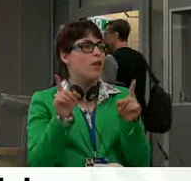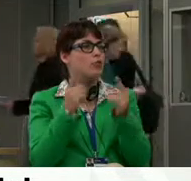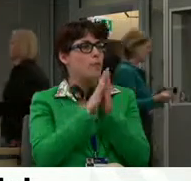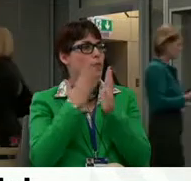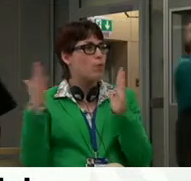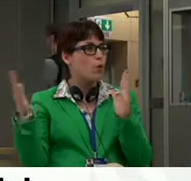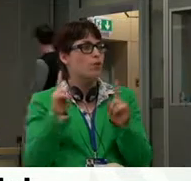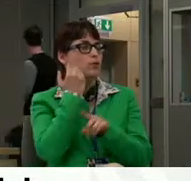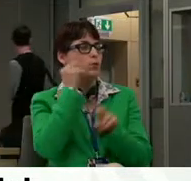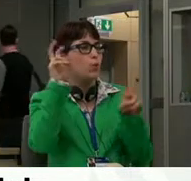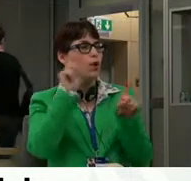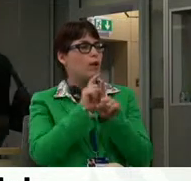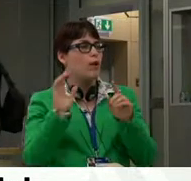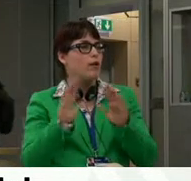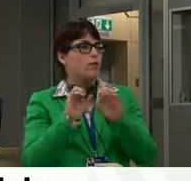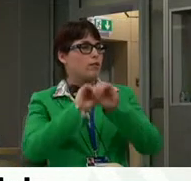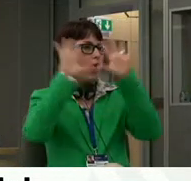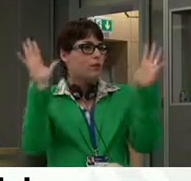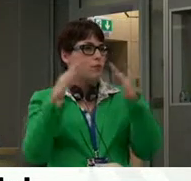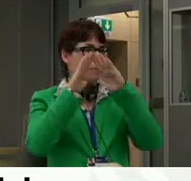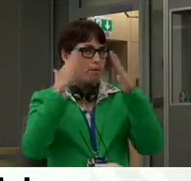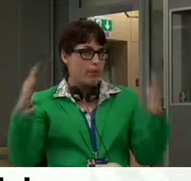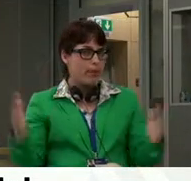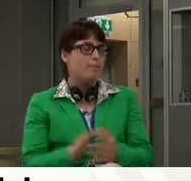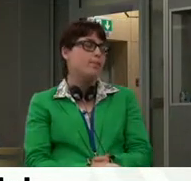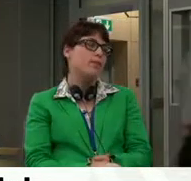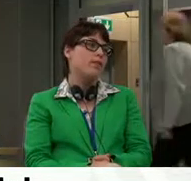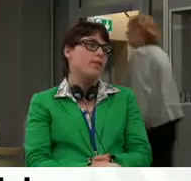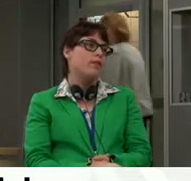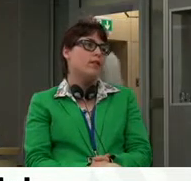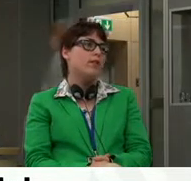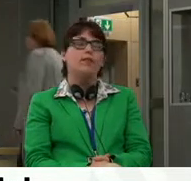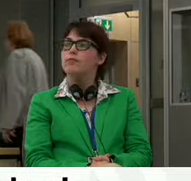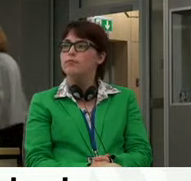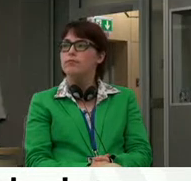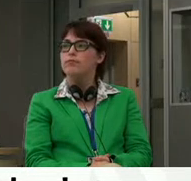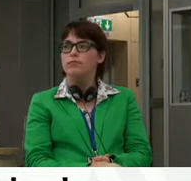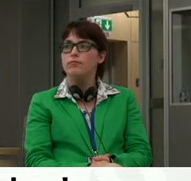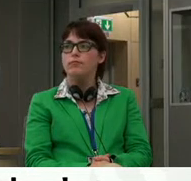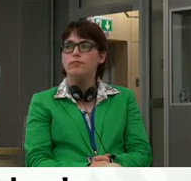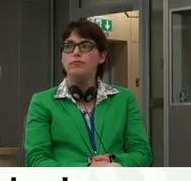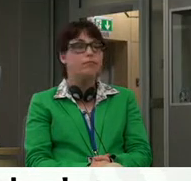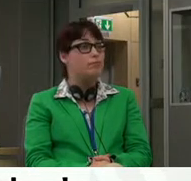The Latvian National Library is also called the Castle of Light.